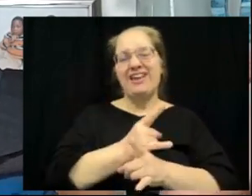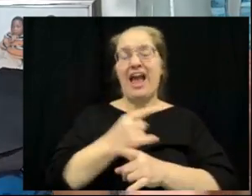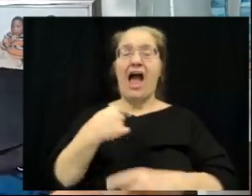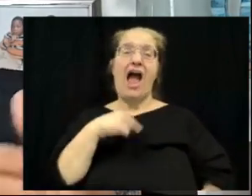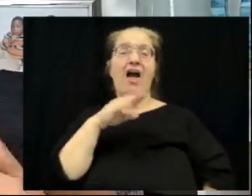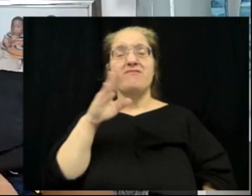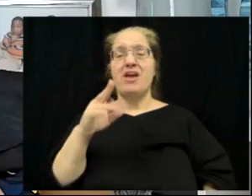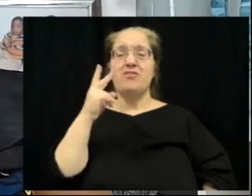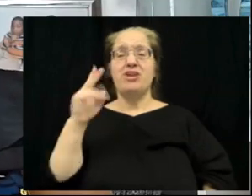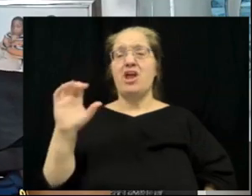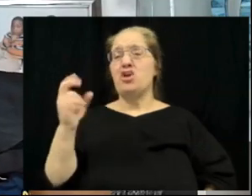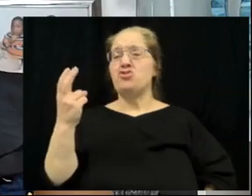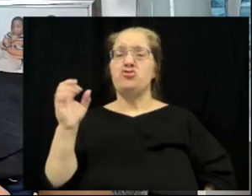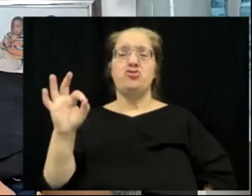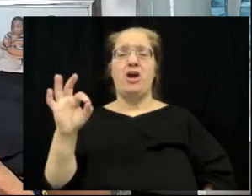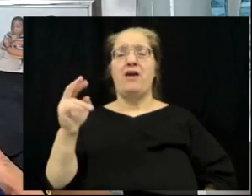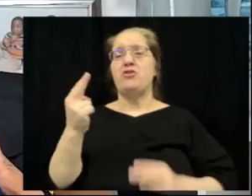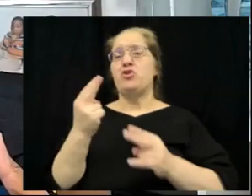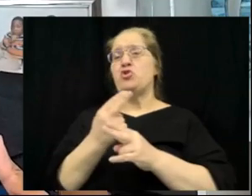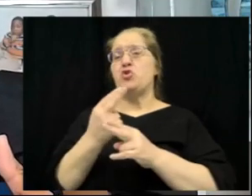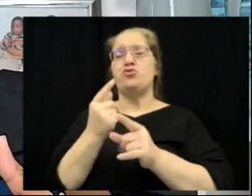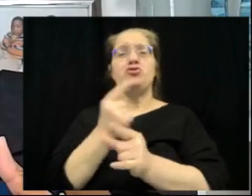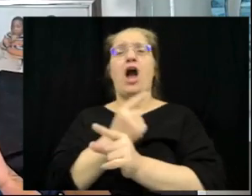chef use geometry,